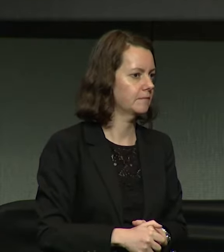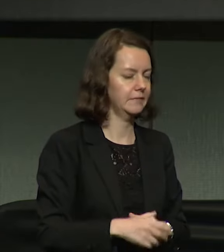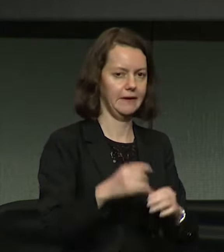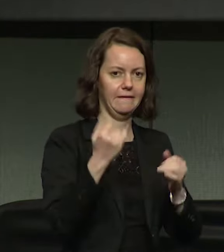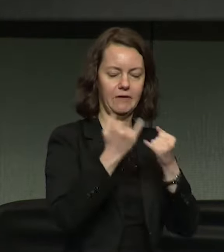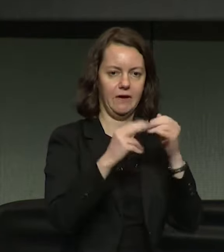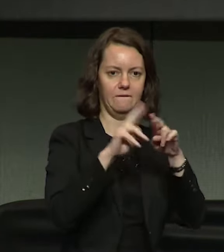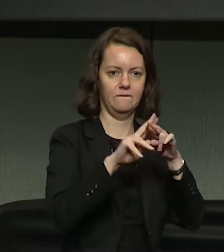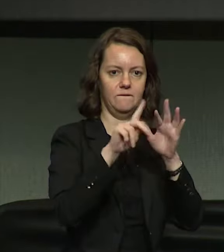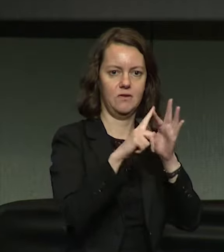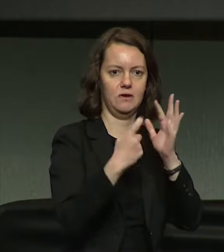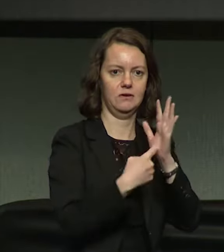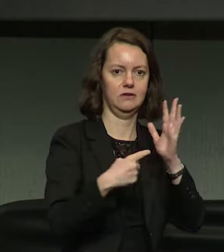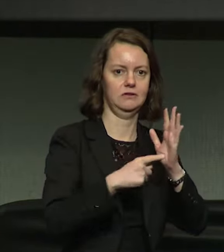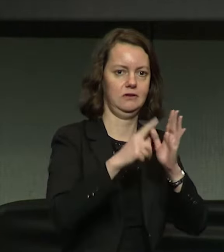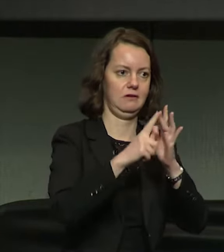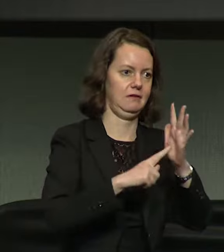father.